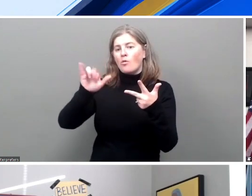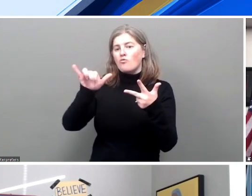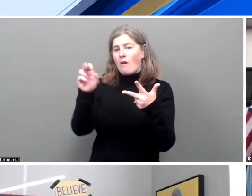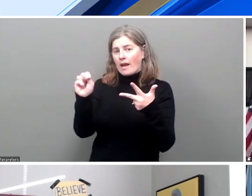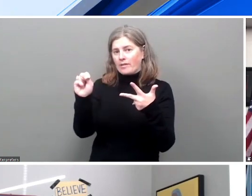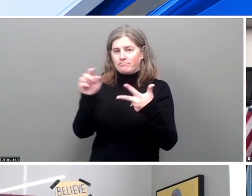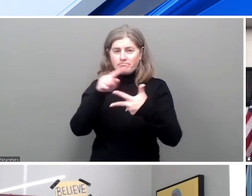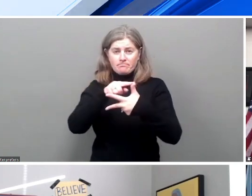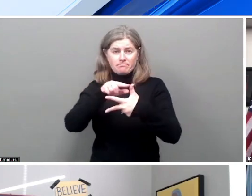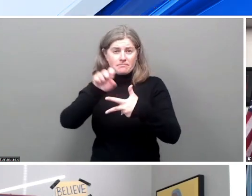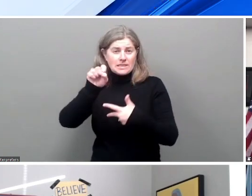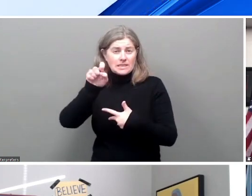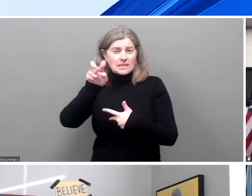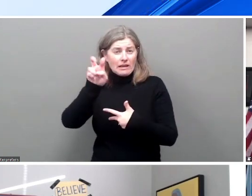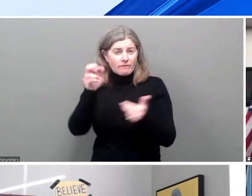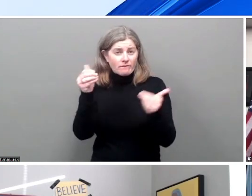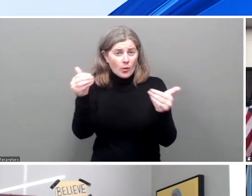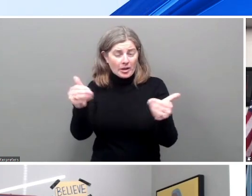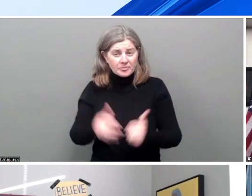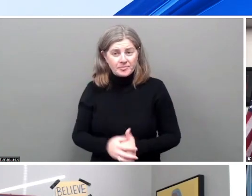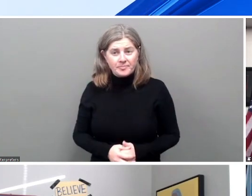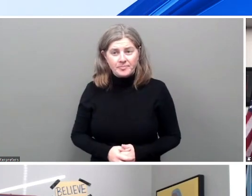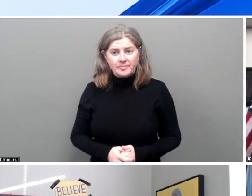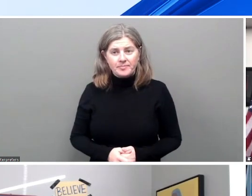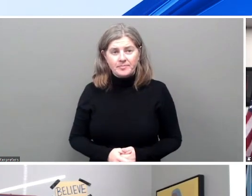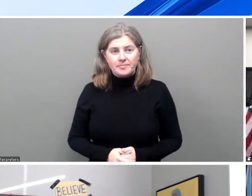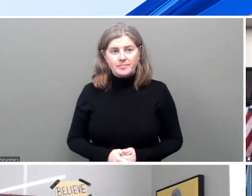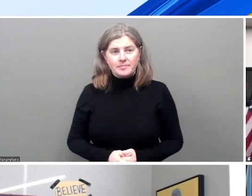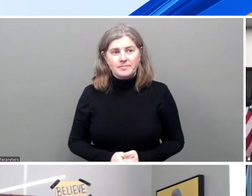Botel. Steve, you are unmuted.